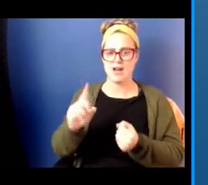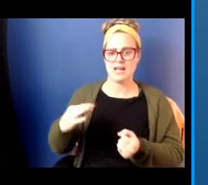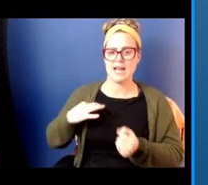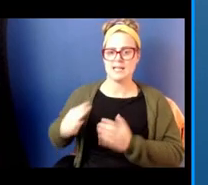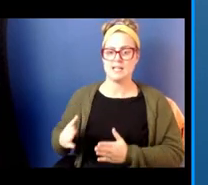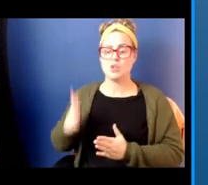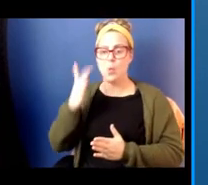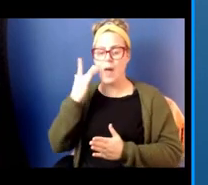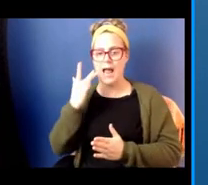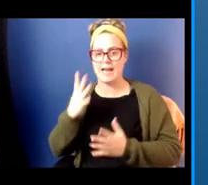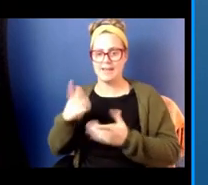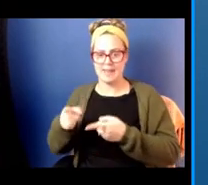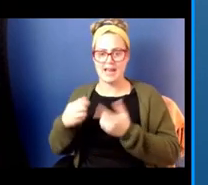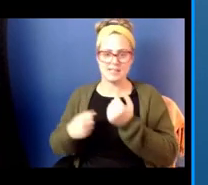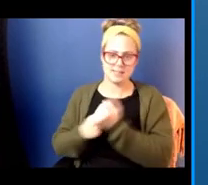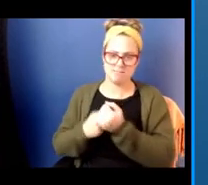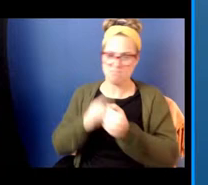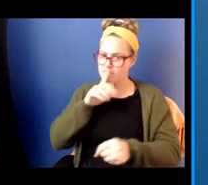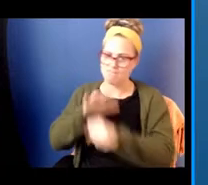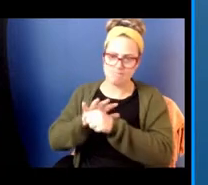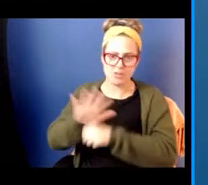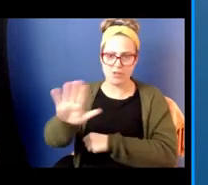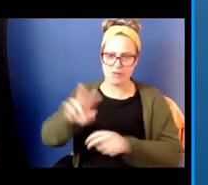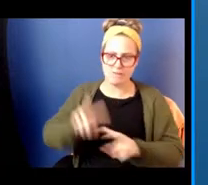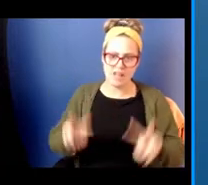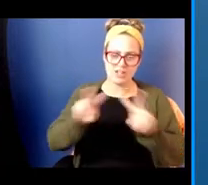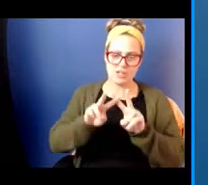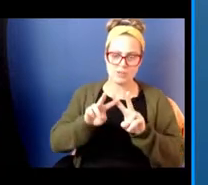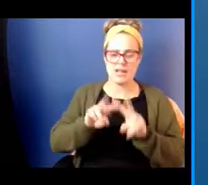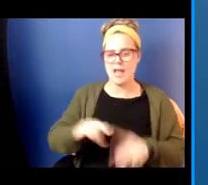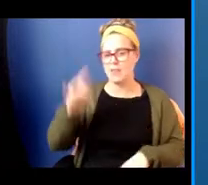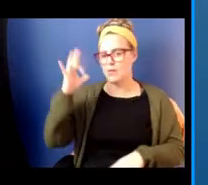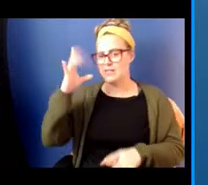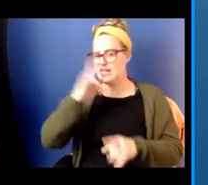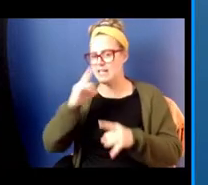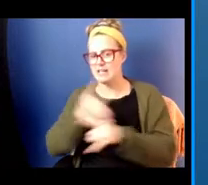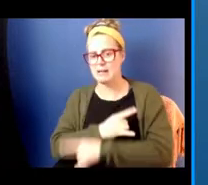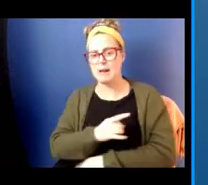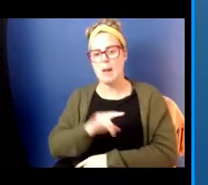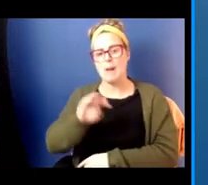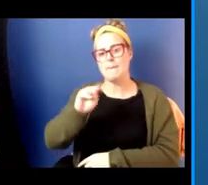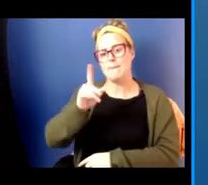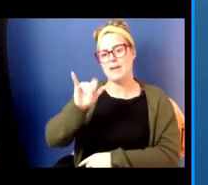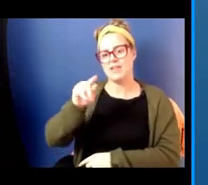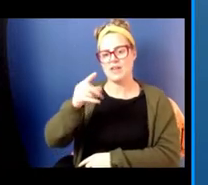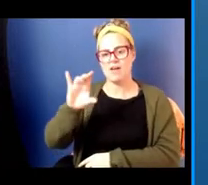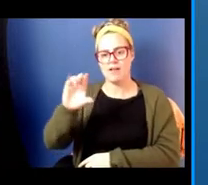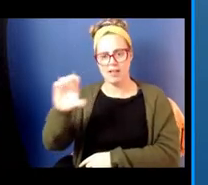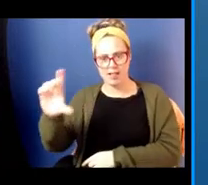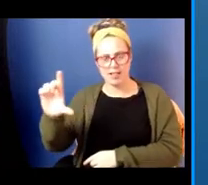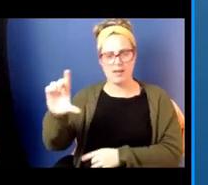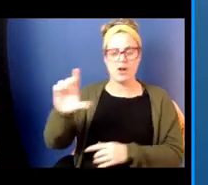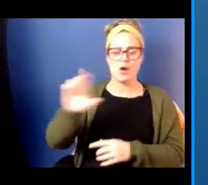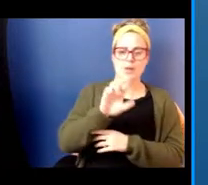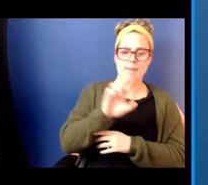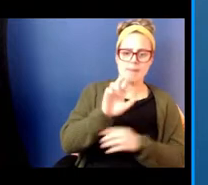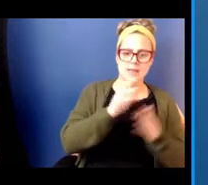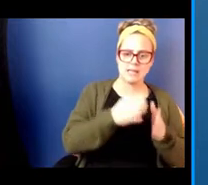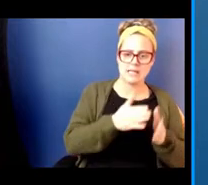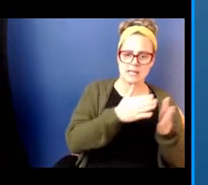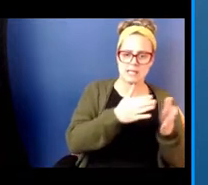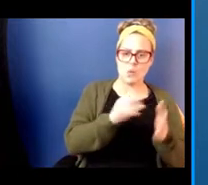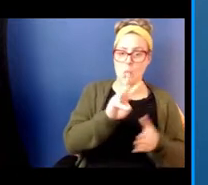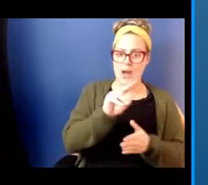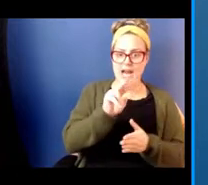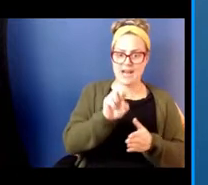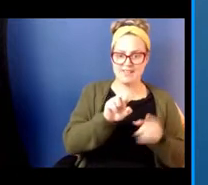and that this ridiculous mythical Republican wave among the Latino Community was frankly mierda